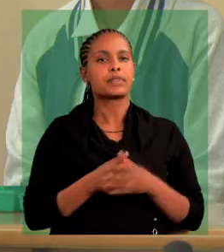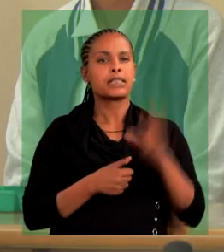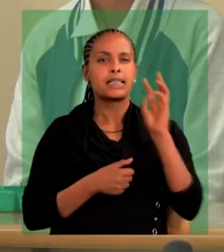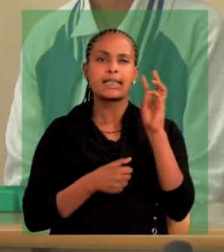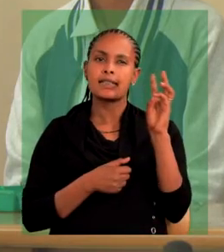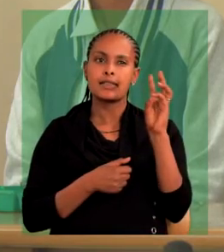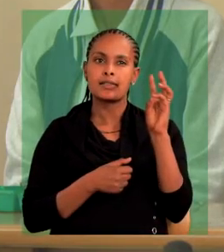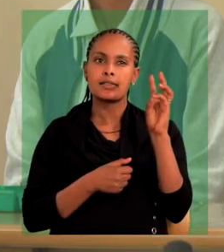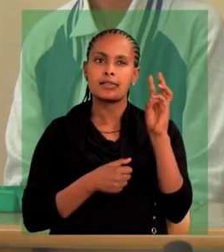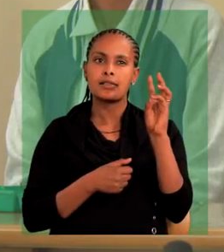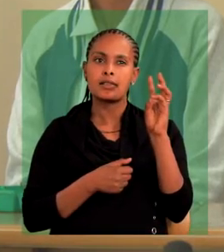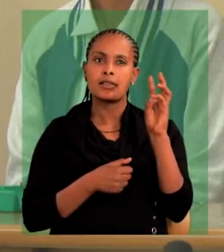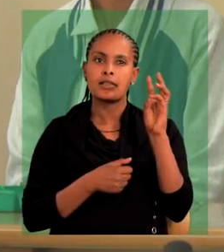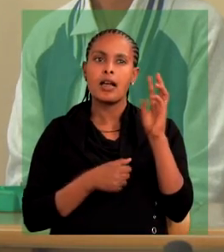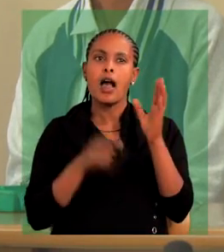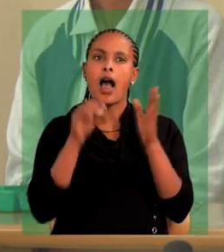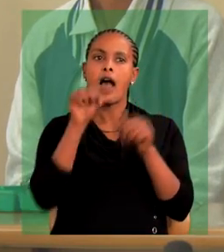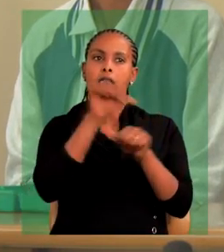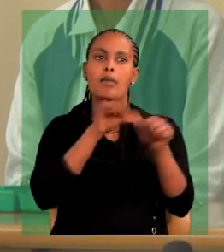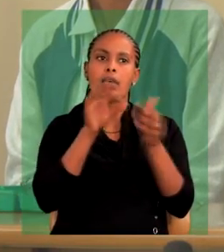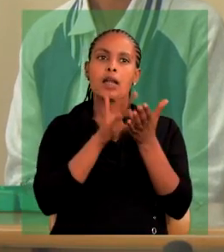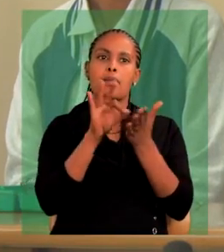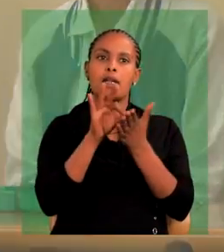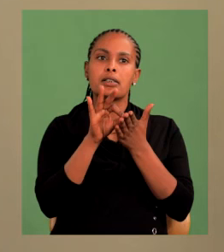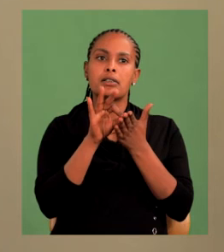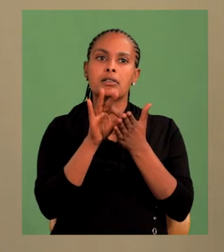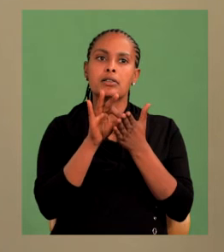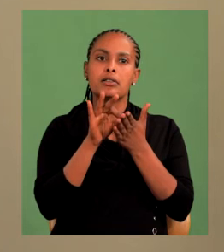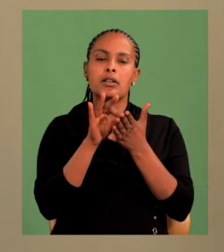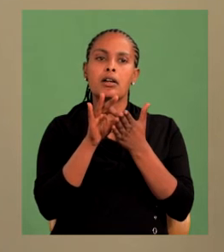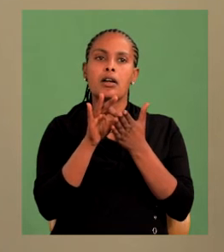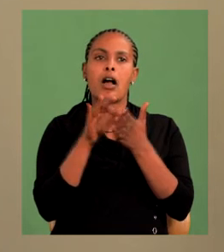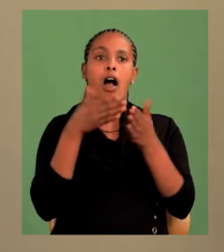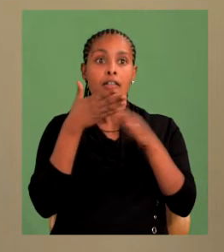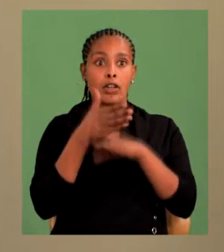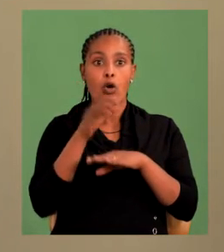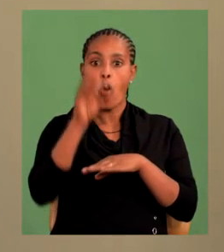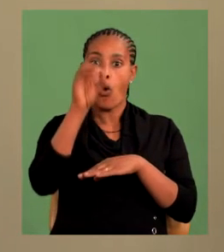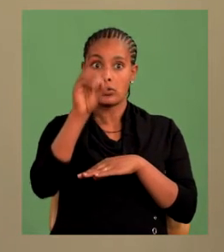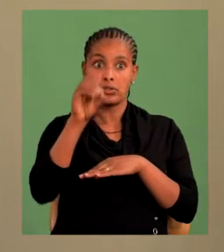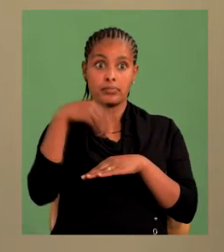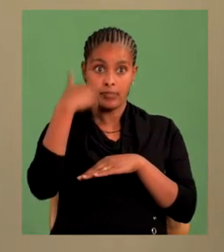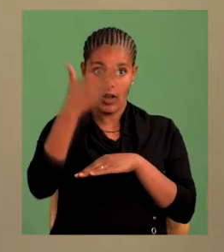6. What is its atomic number? It comes after oxygen.